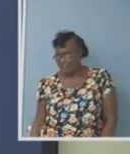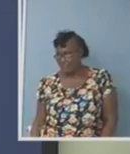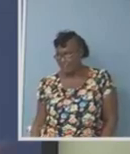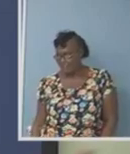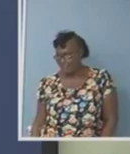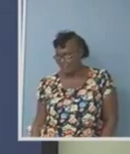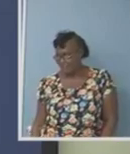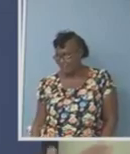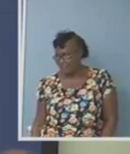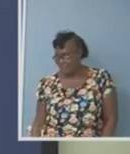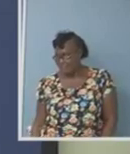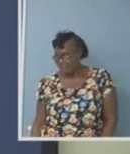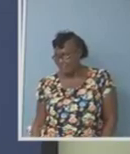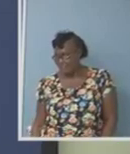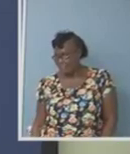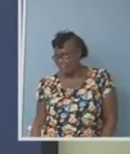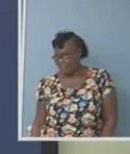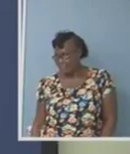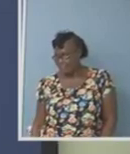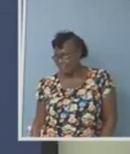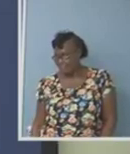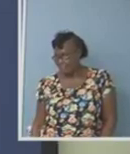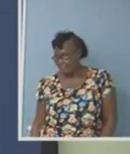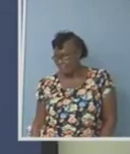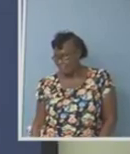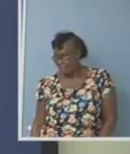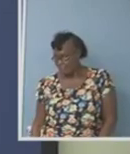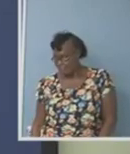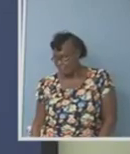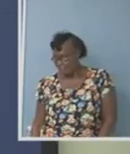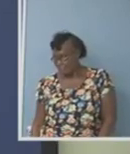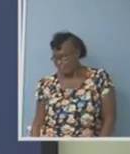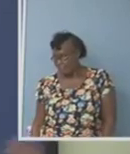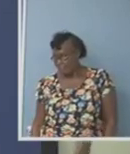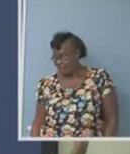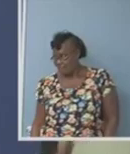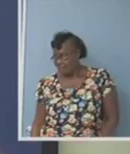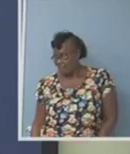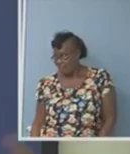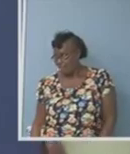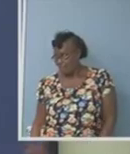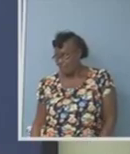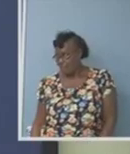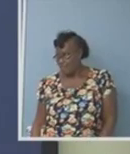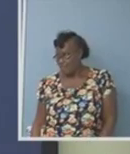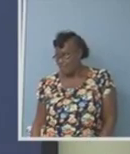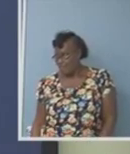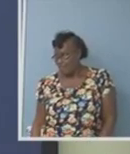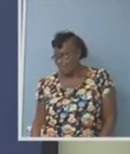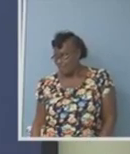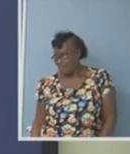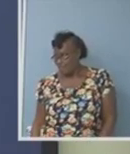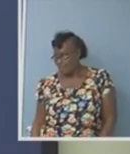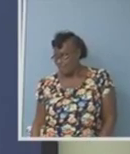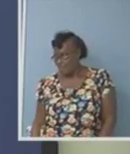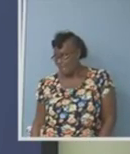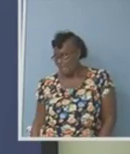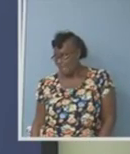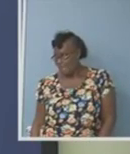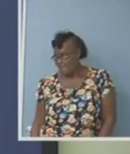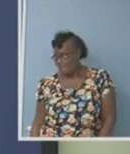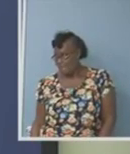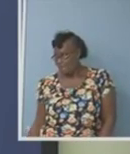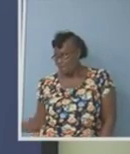Yes. Well, thank you for your concern. Yes. You know, I think, I'm not sure about the other persons, but I've been traveling back and forth between Trinidad and Tobago